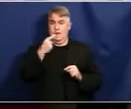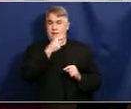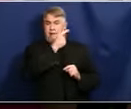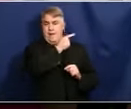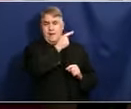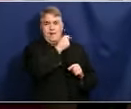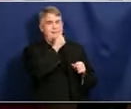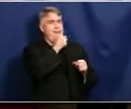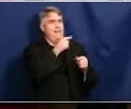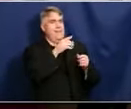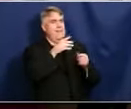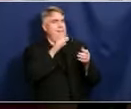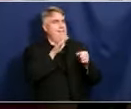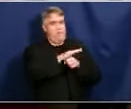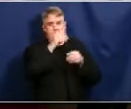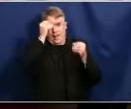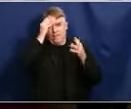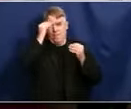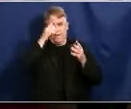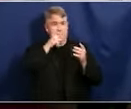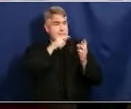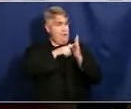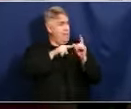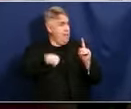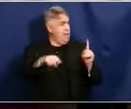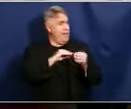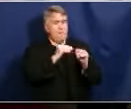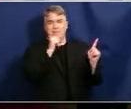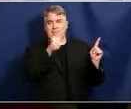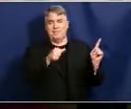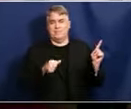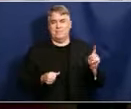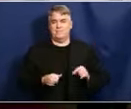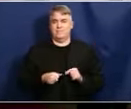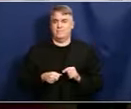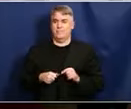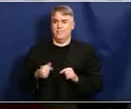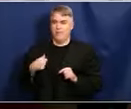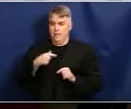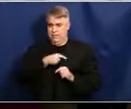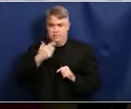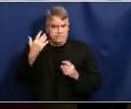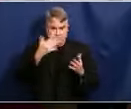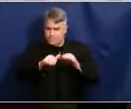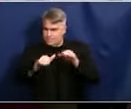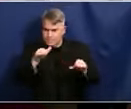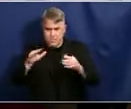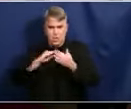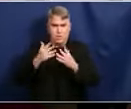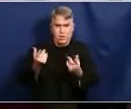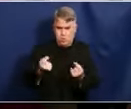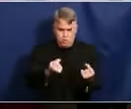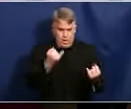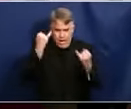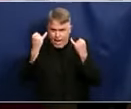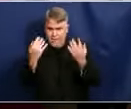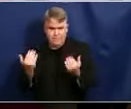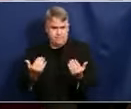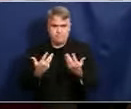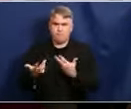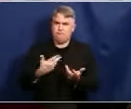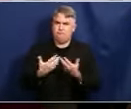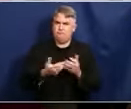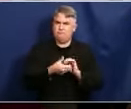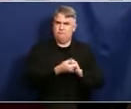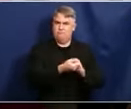have reached out to the state to ensure that hard-hit zip codes are included in the assigned health equity areas. I do want to mention